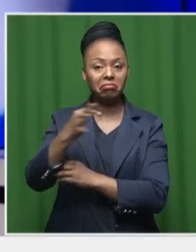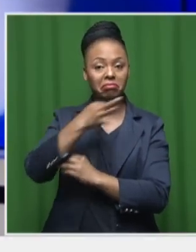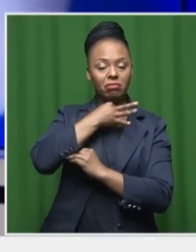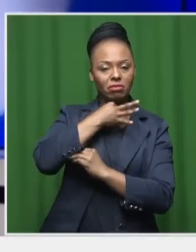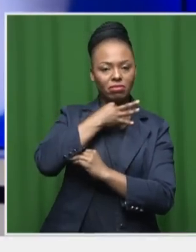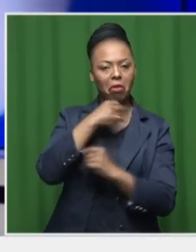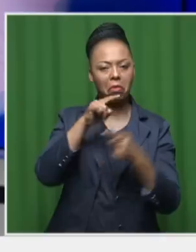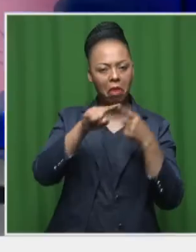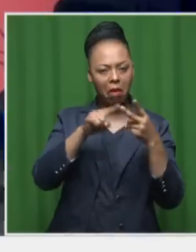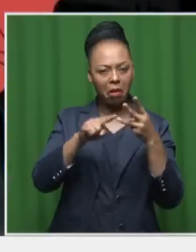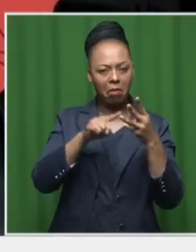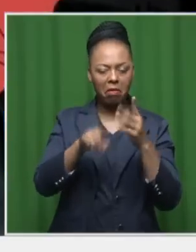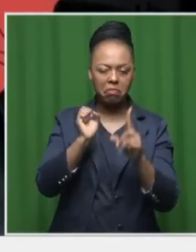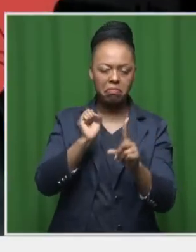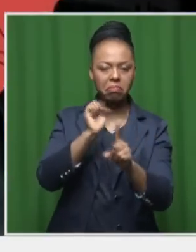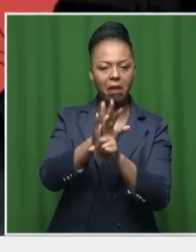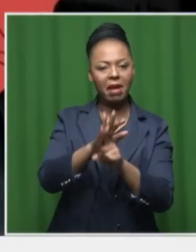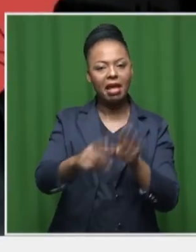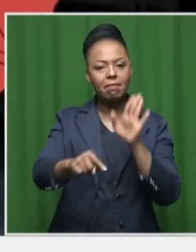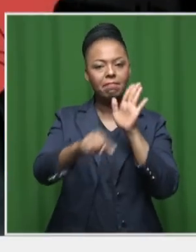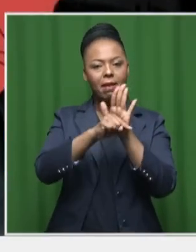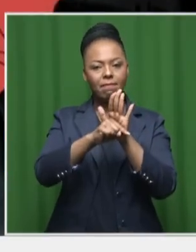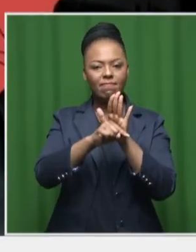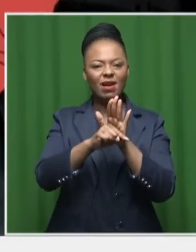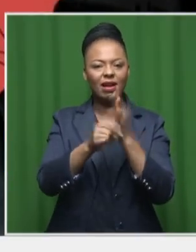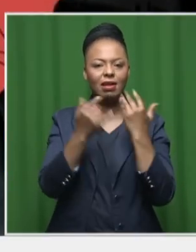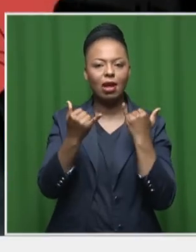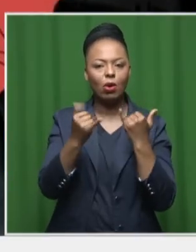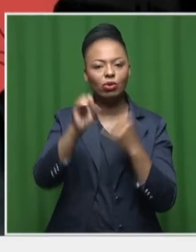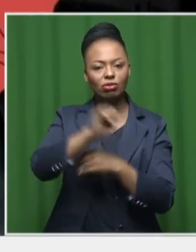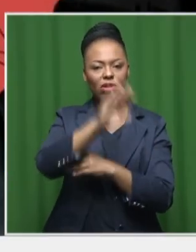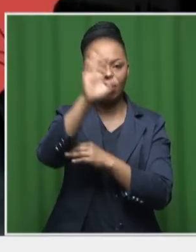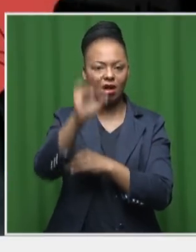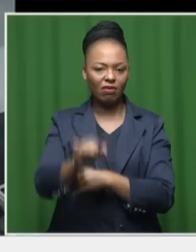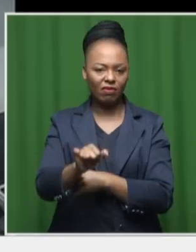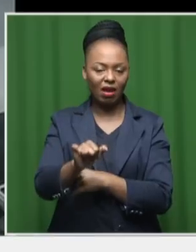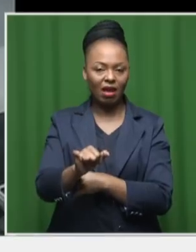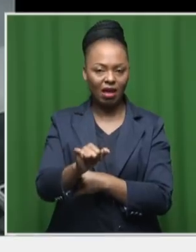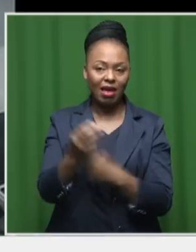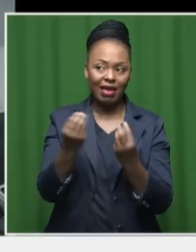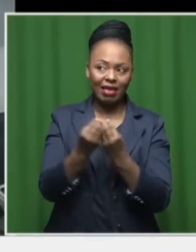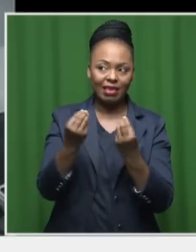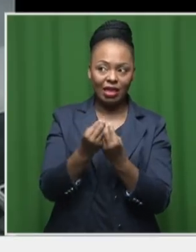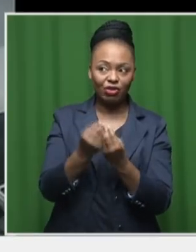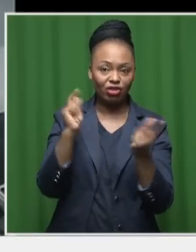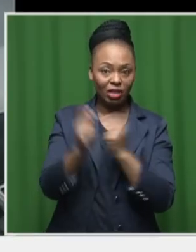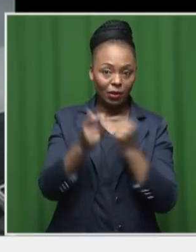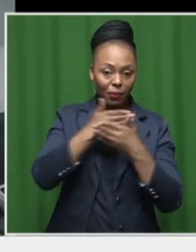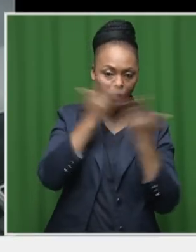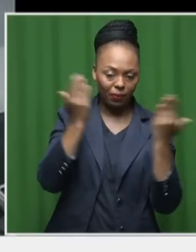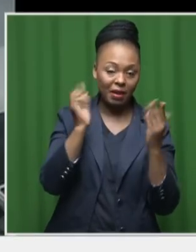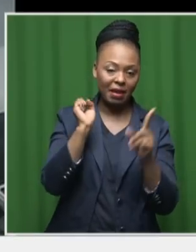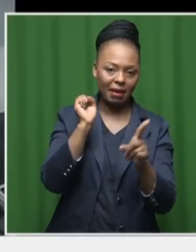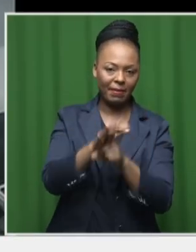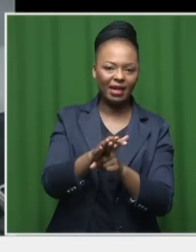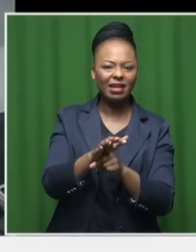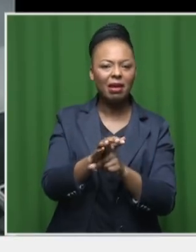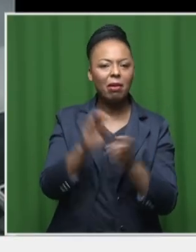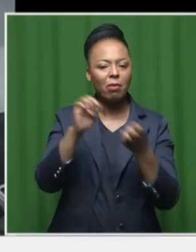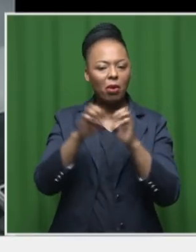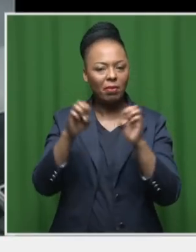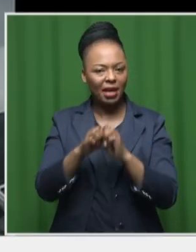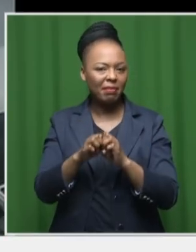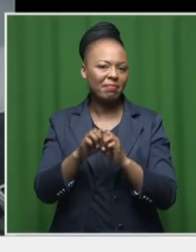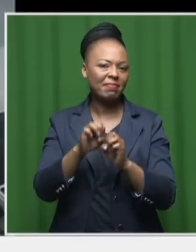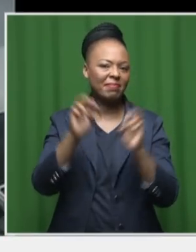bring a negative impact on the functioning of South Africa if things don't change. These include the energy crisis,